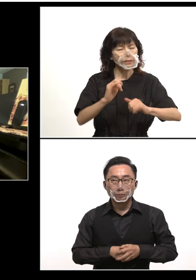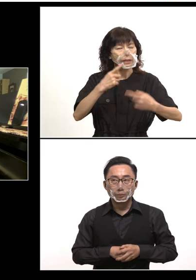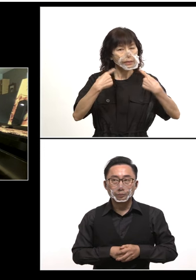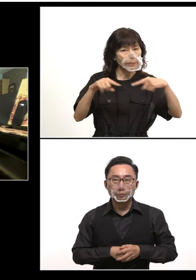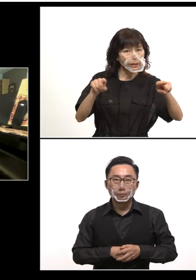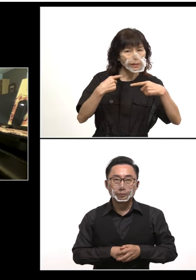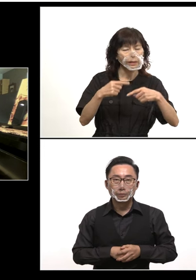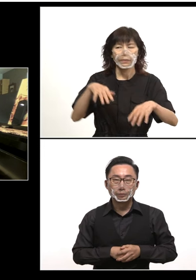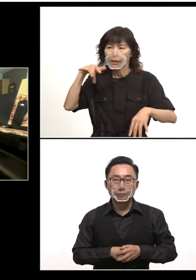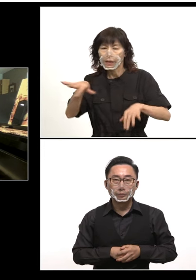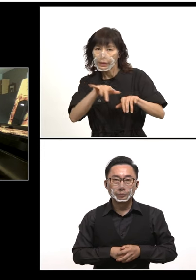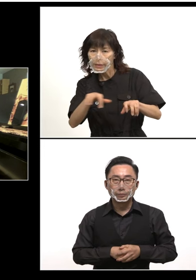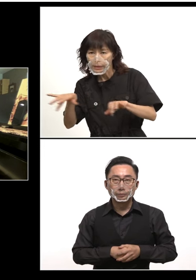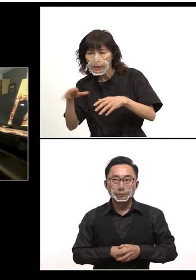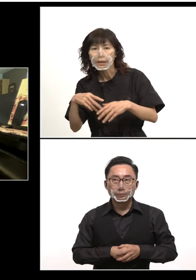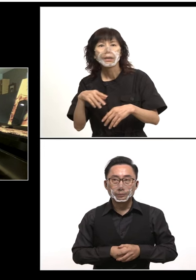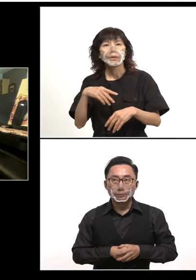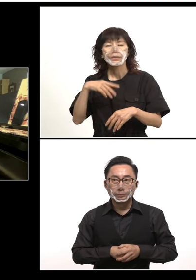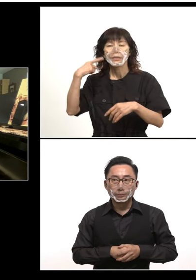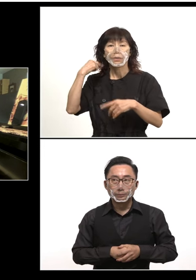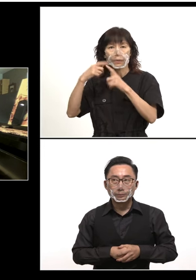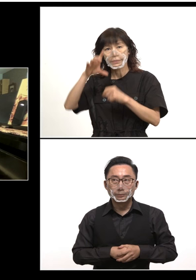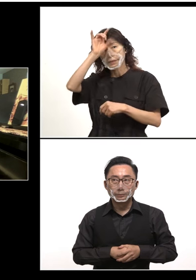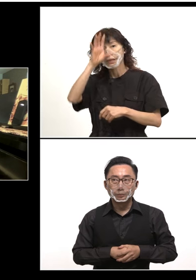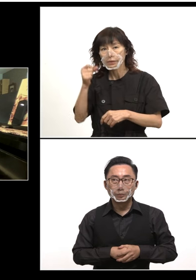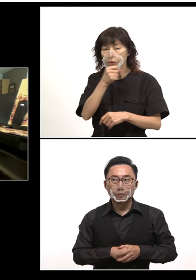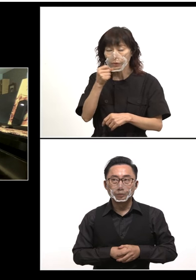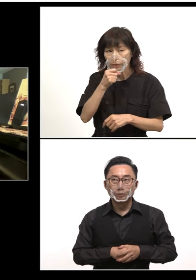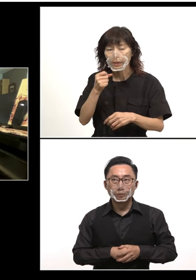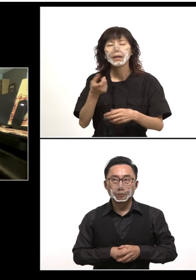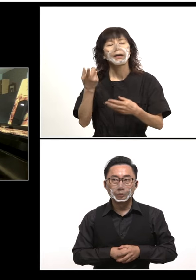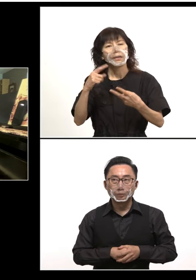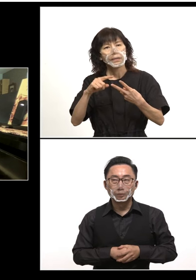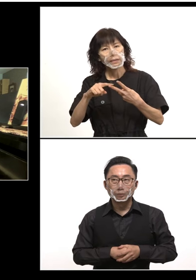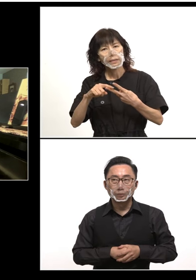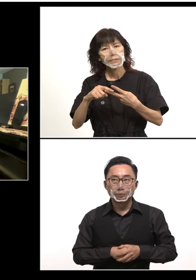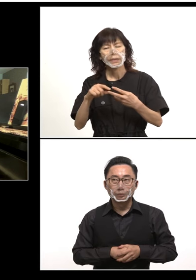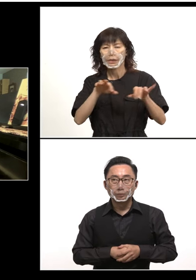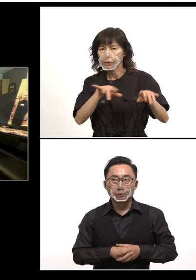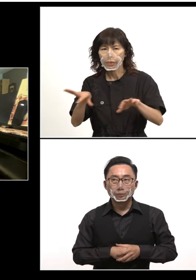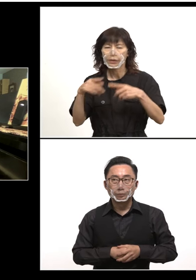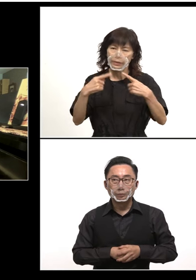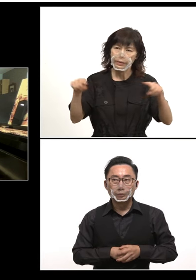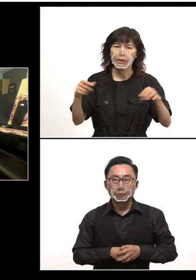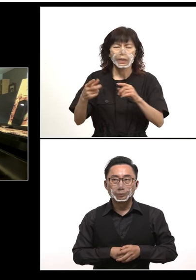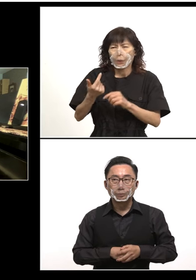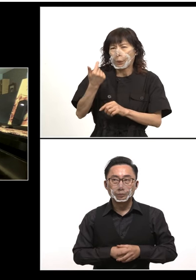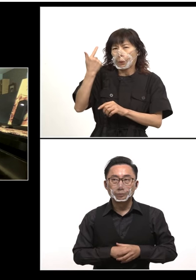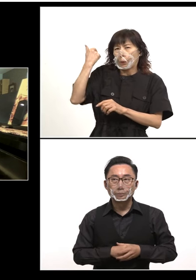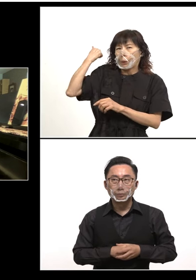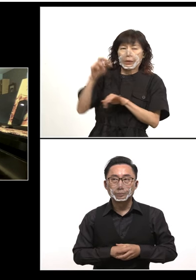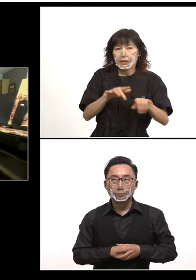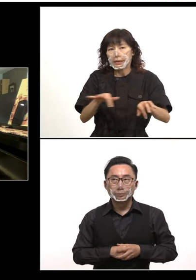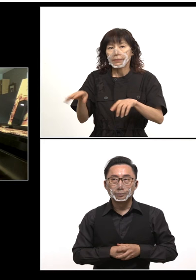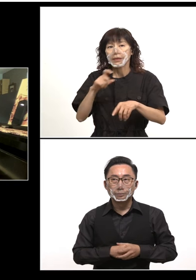Chou, and you were also playing some standard repertoire. The question to you is, how did you